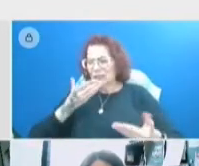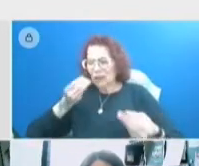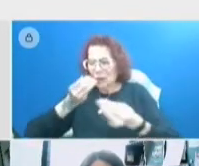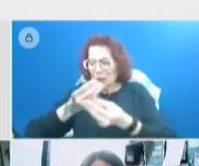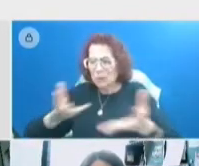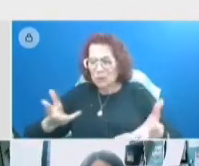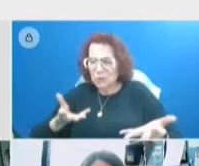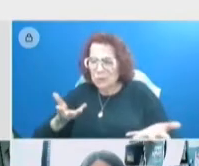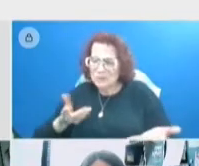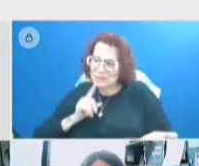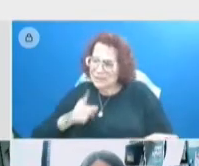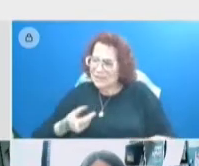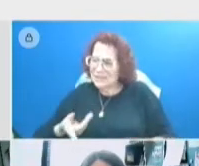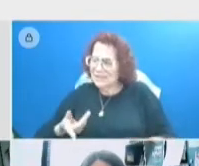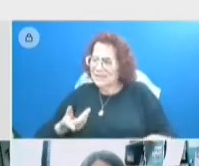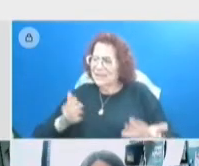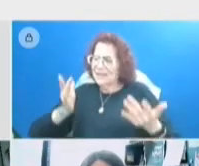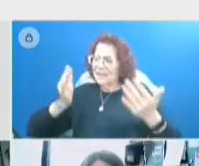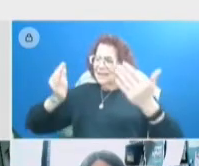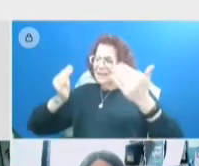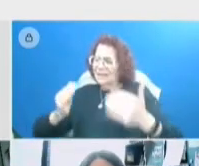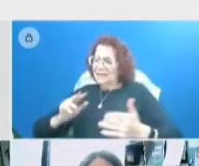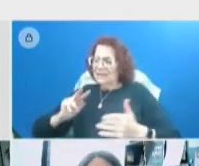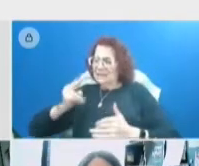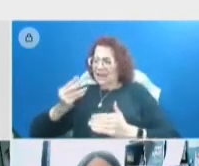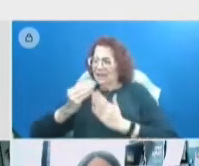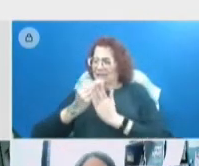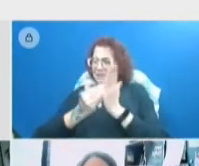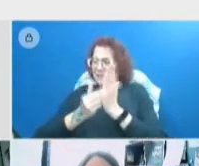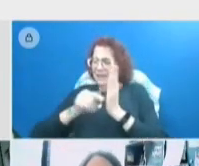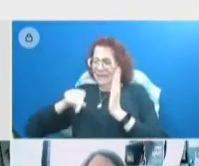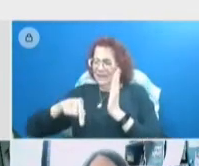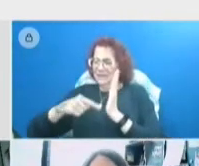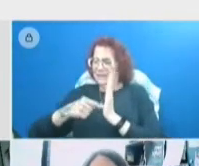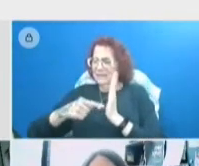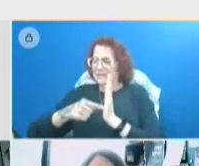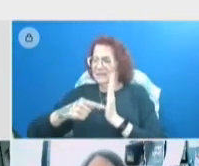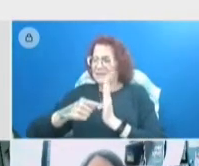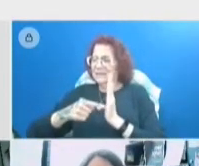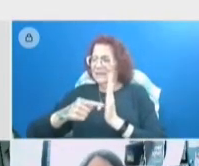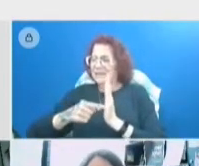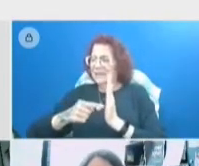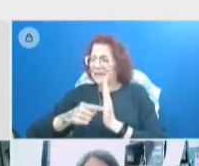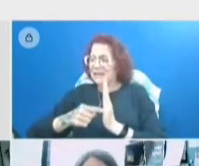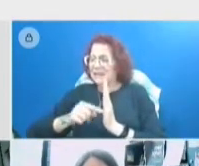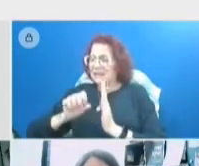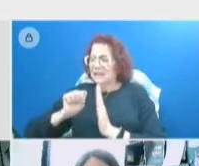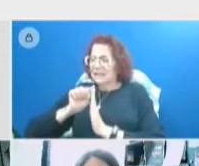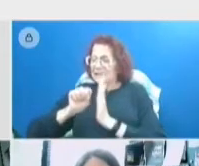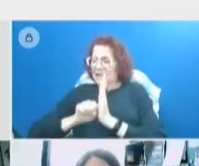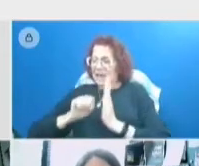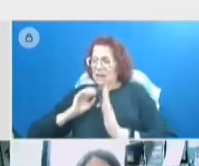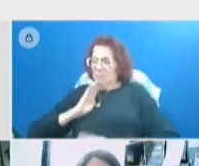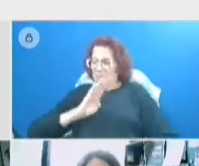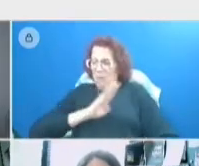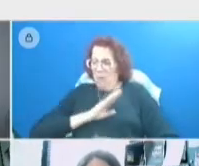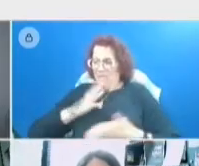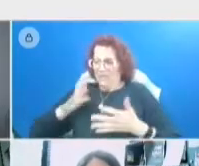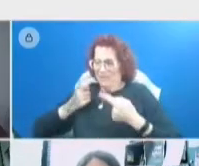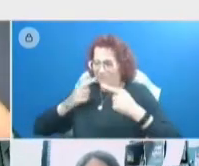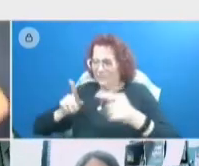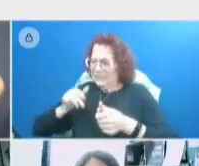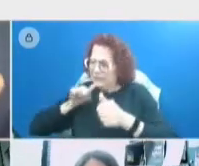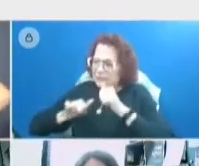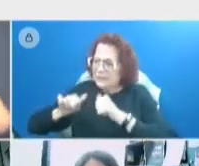The second on my list is we have, the state board has been working through the pandemic with the Office of